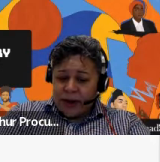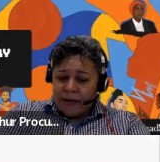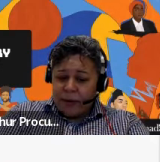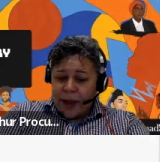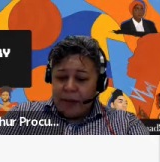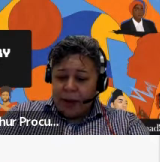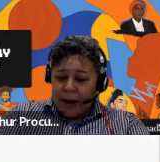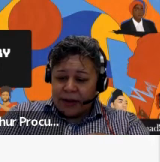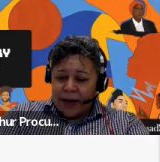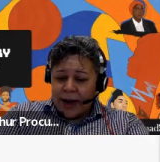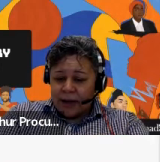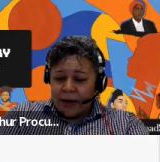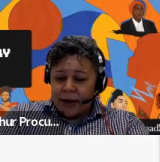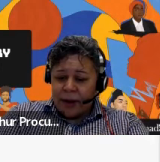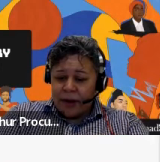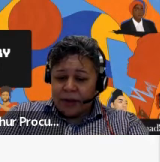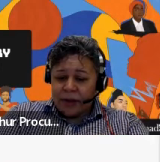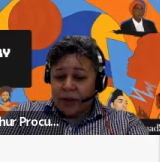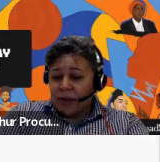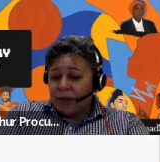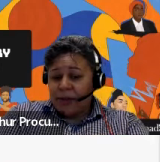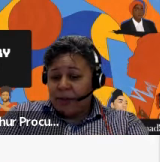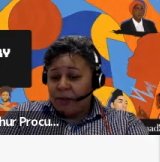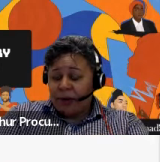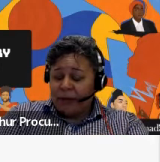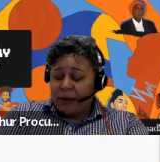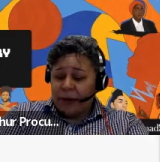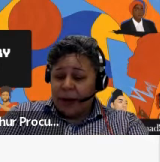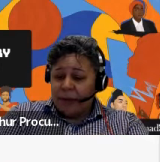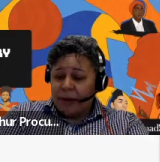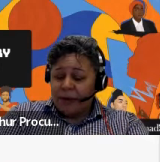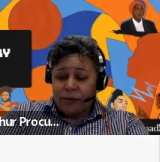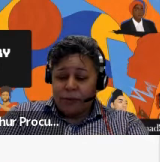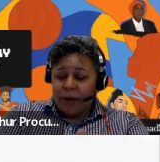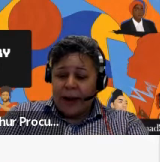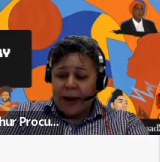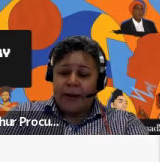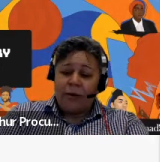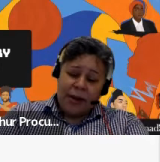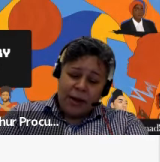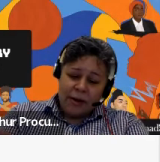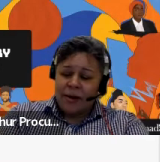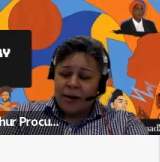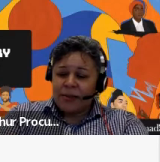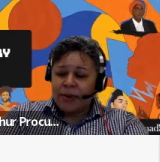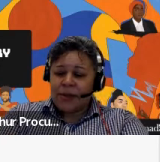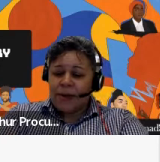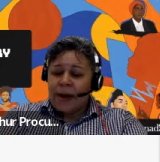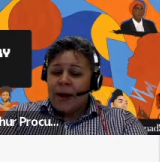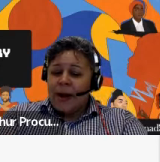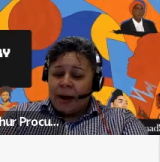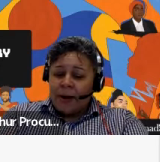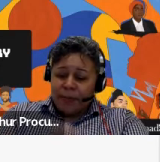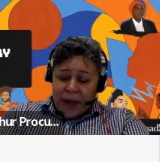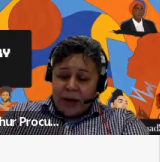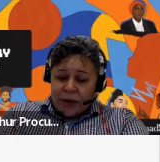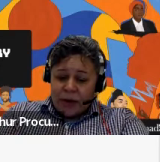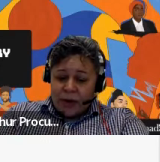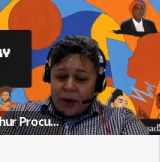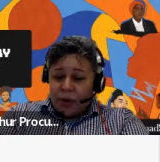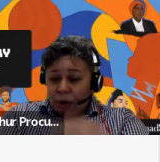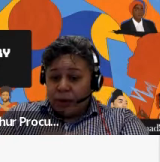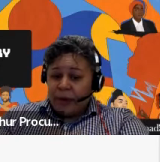you can get from them as to how their department is structured. They might give you a name of something right away. I will here call this person and